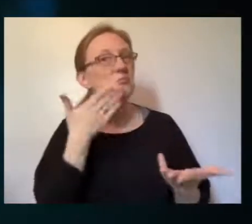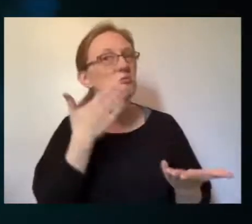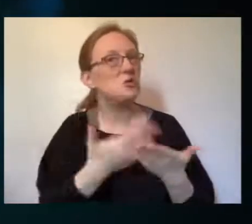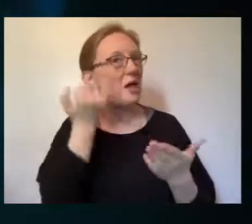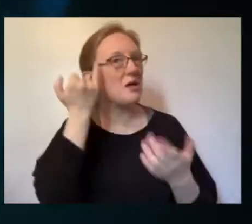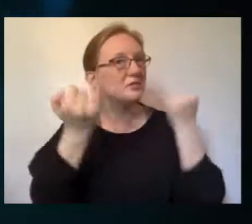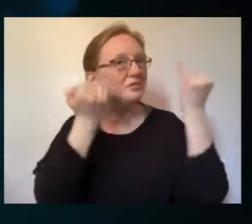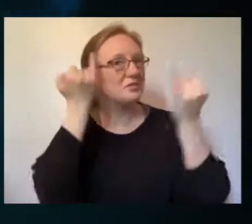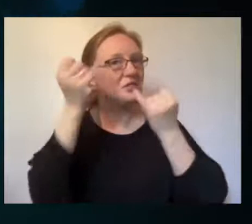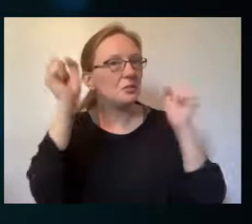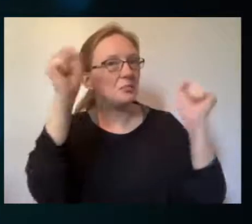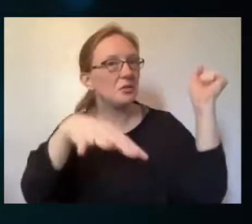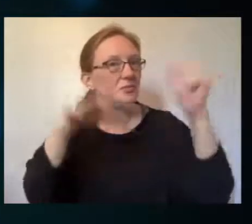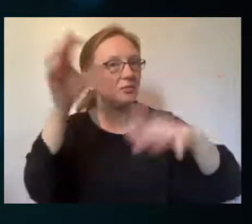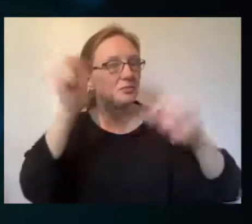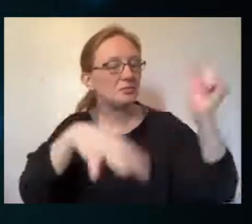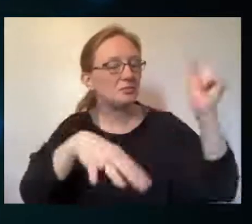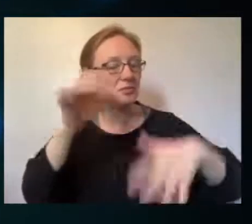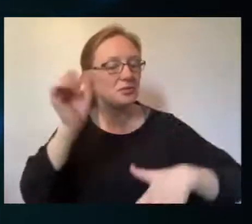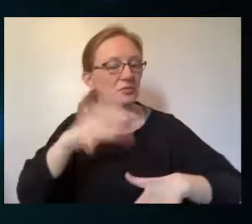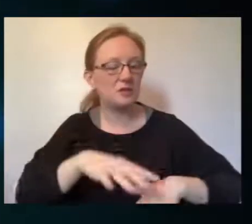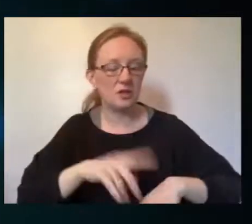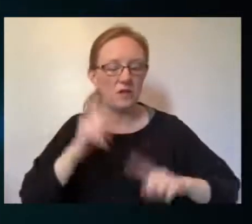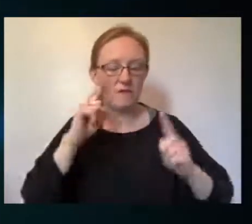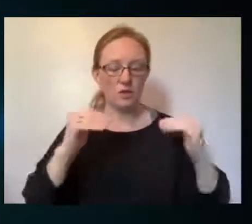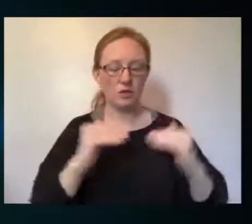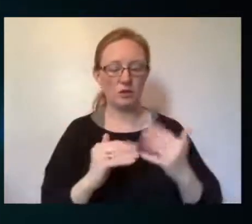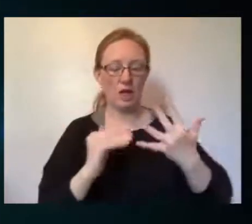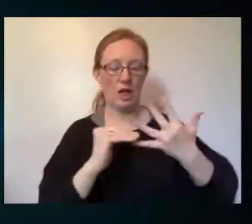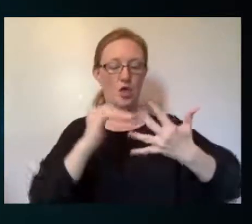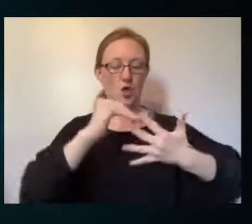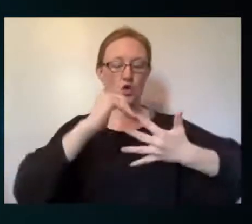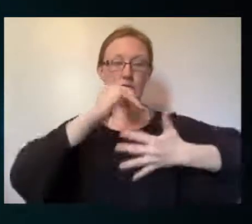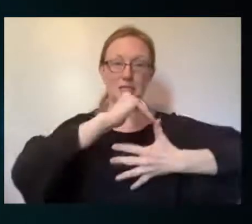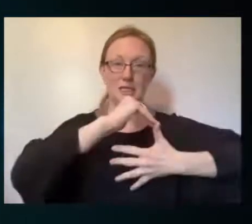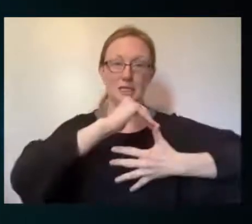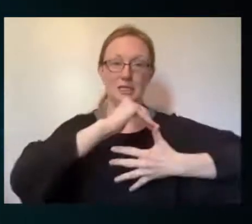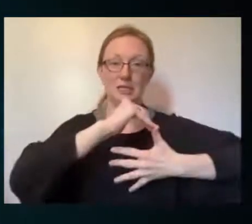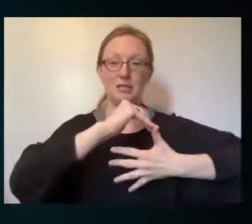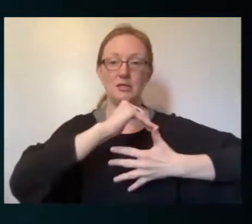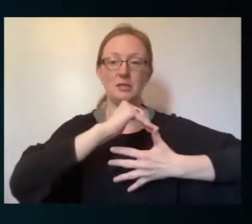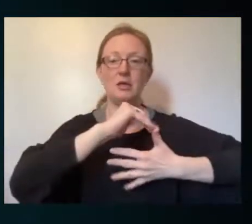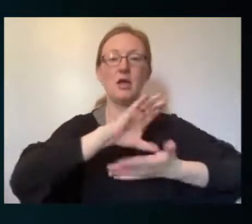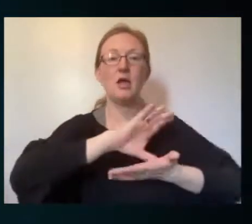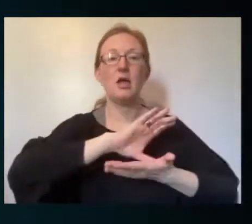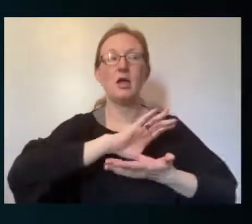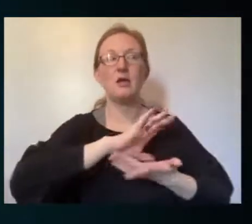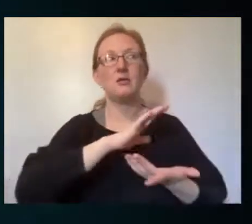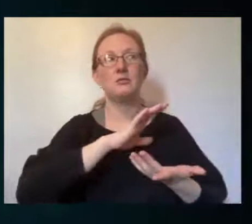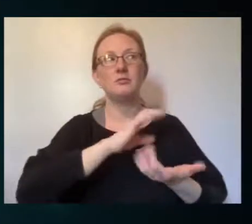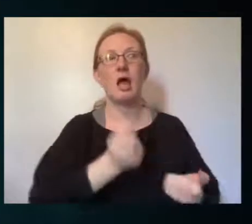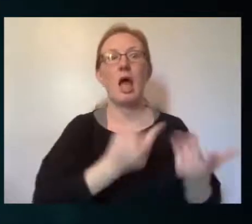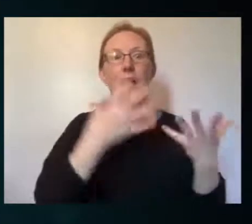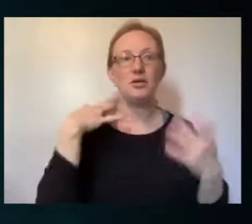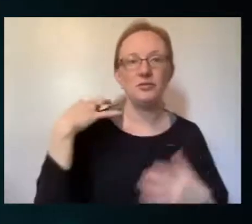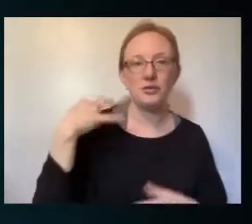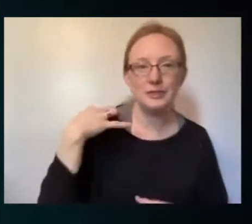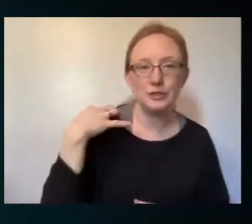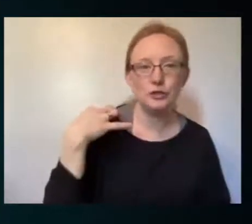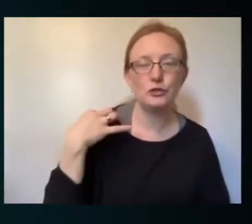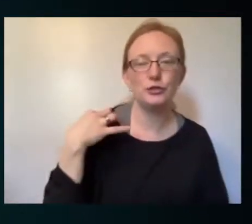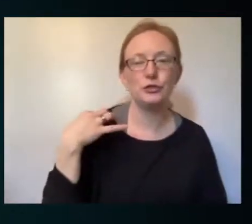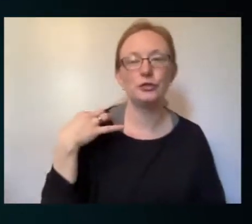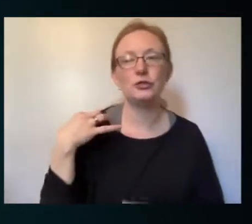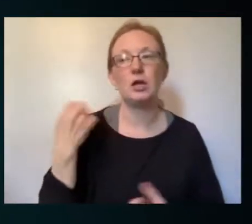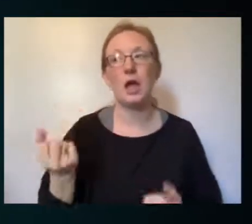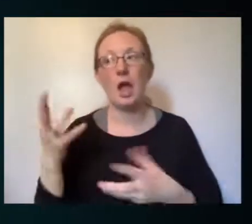different levels of hierarchy implicit to that, different amounts of volunteer work,